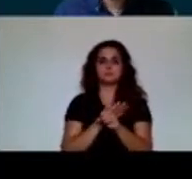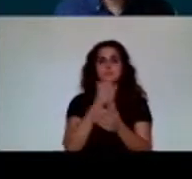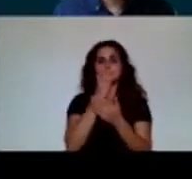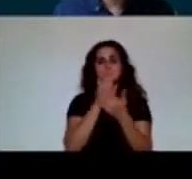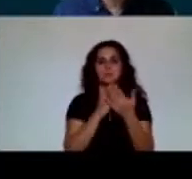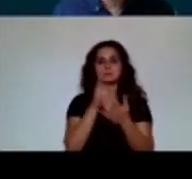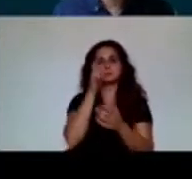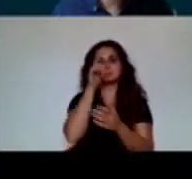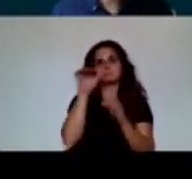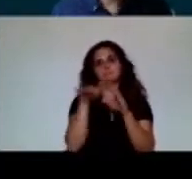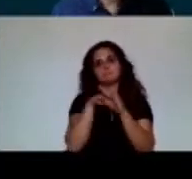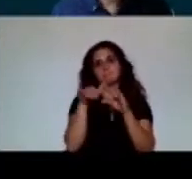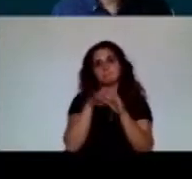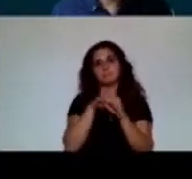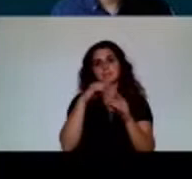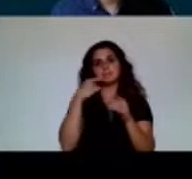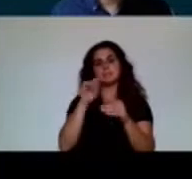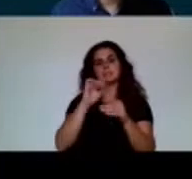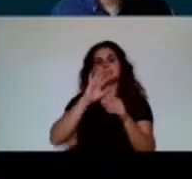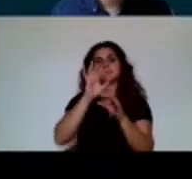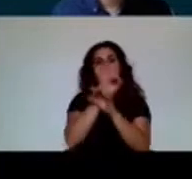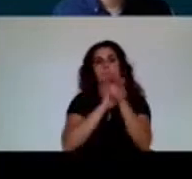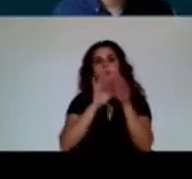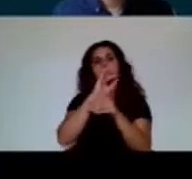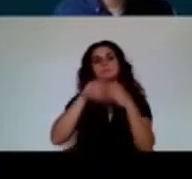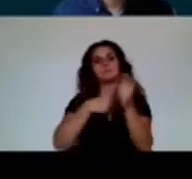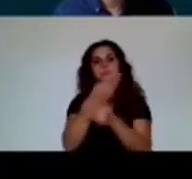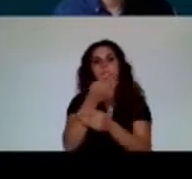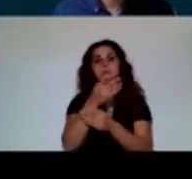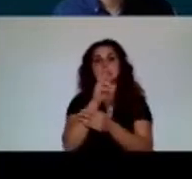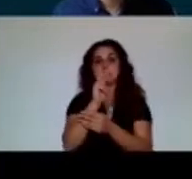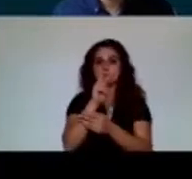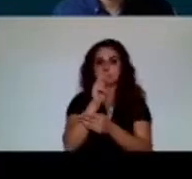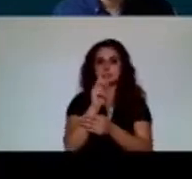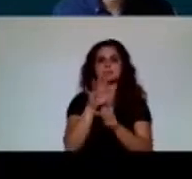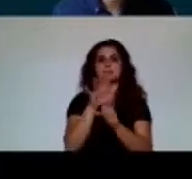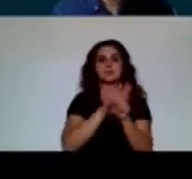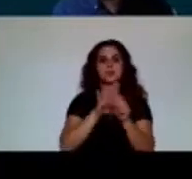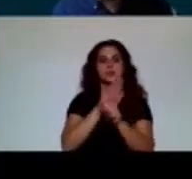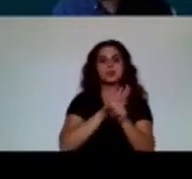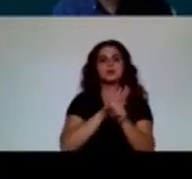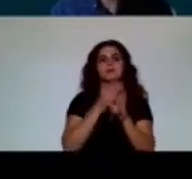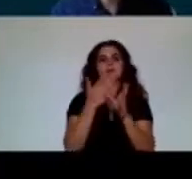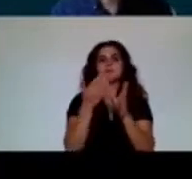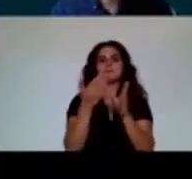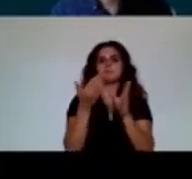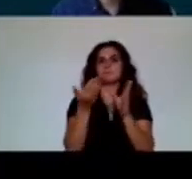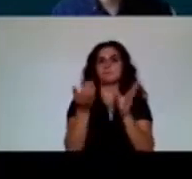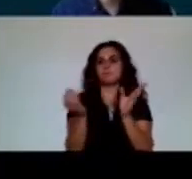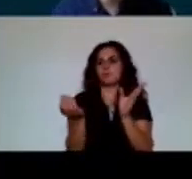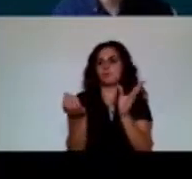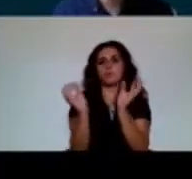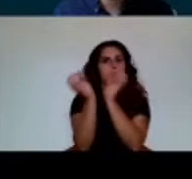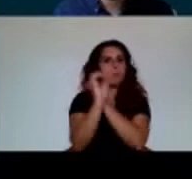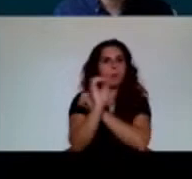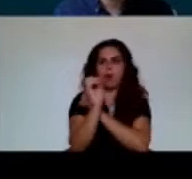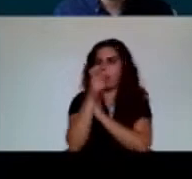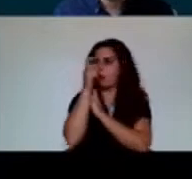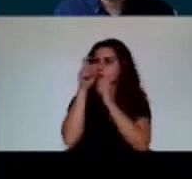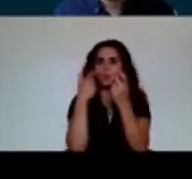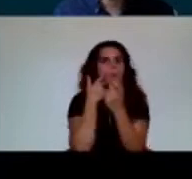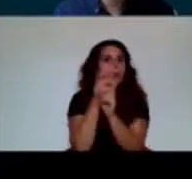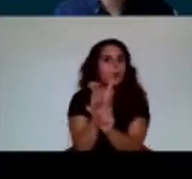participants had to distribute the 13 coins in a condition where no one was actually watching what they were